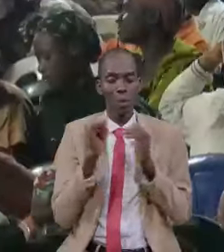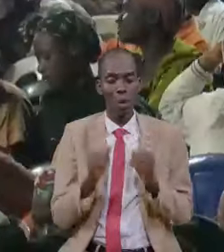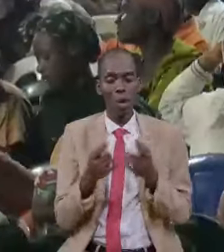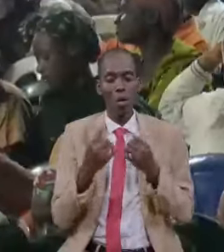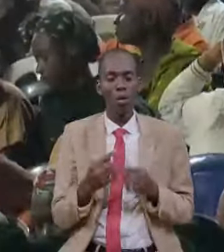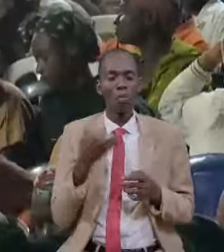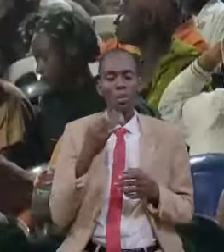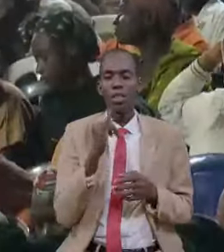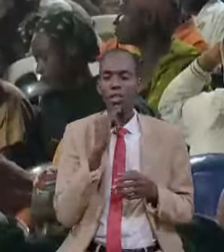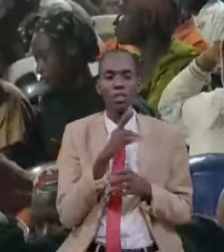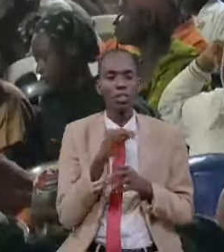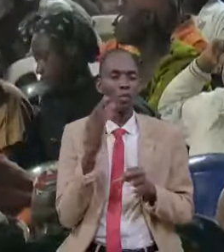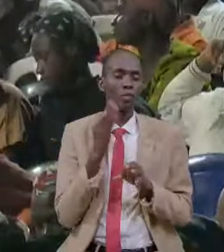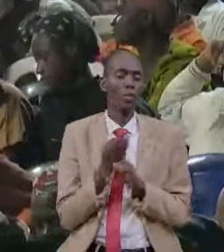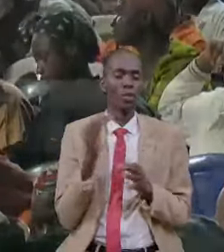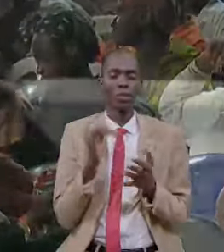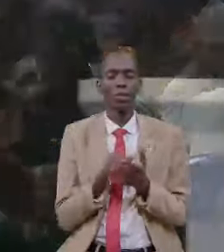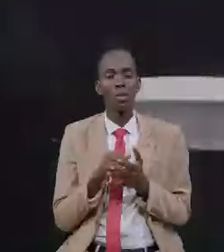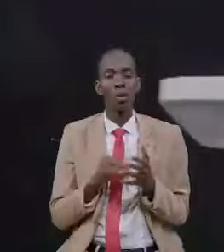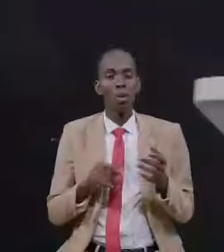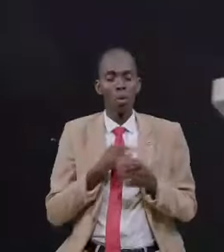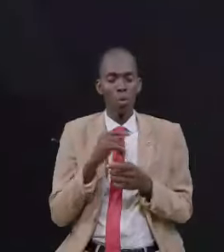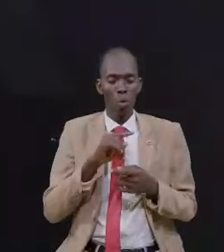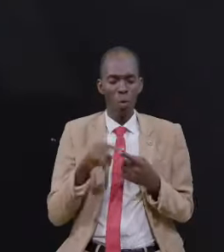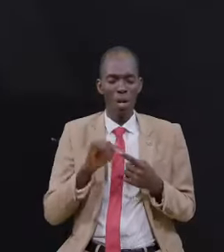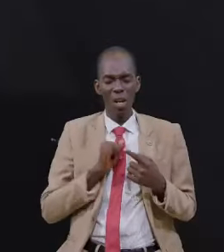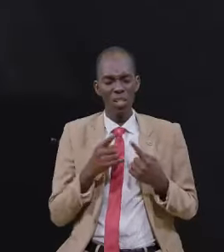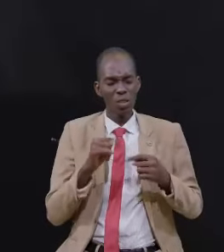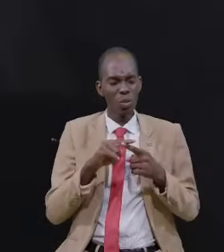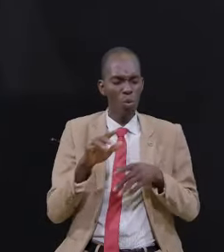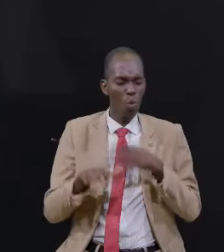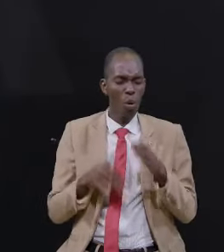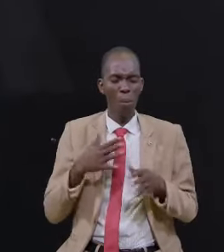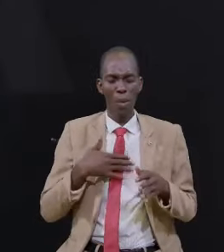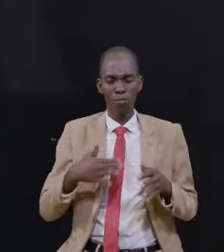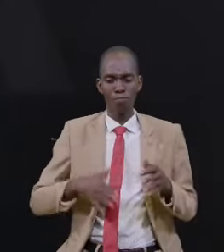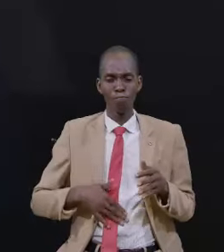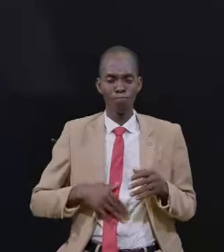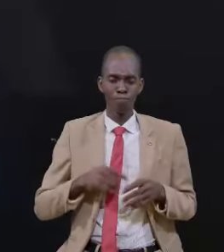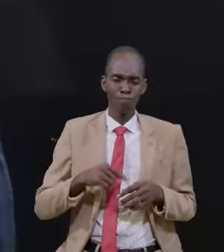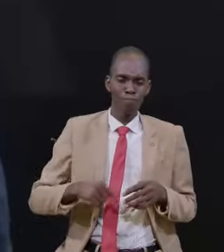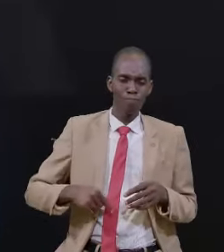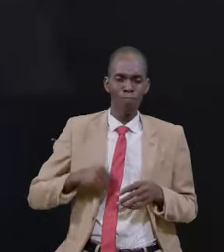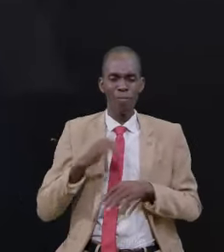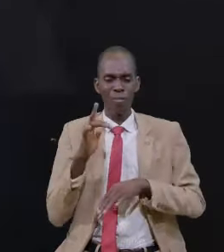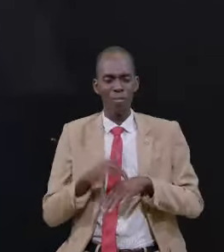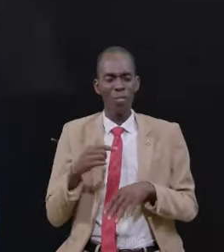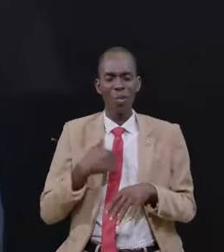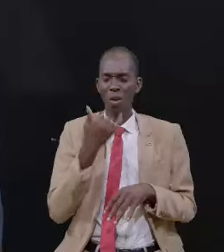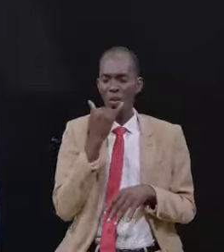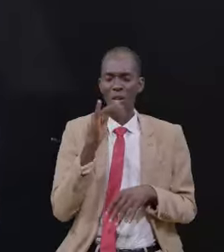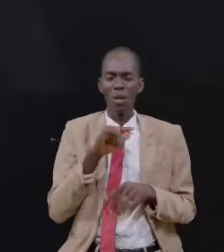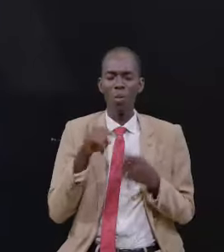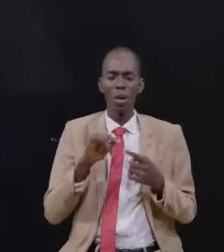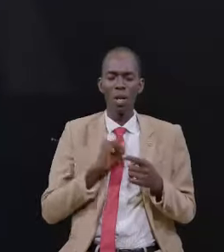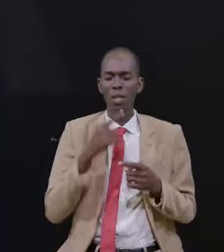I try to walk, my eyes will be turning and turning like this. And once we say, in Jesus' name, the